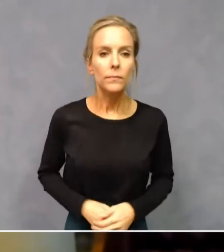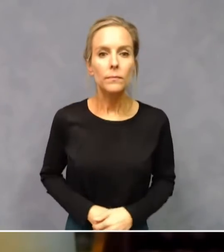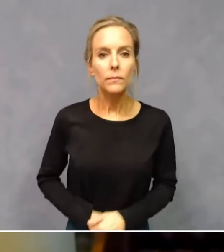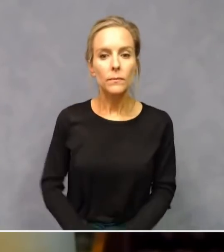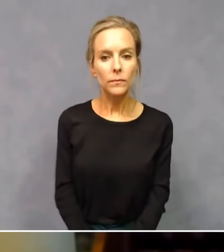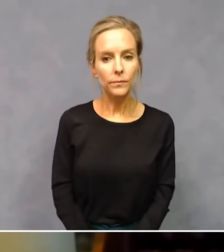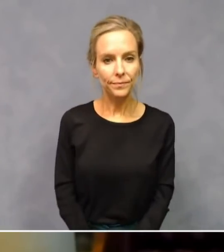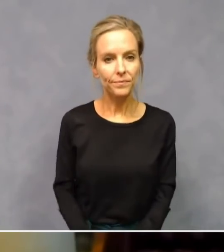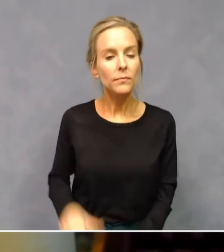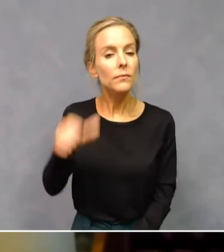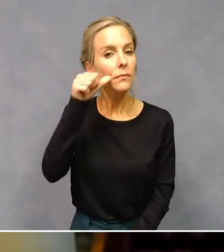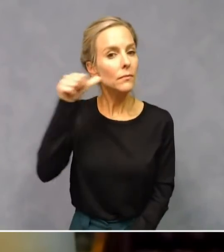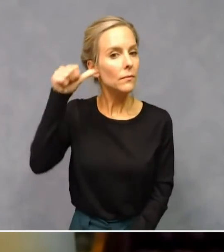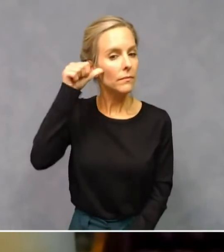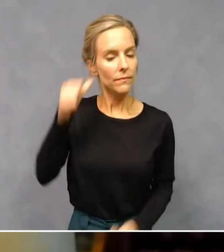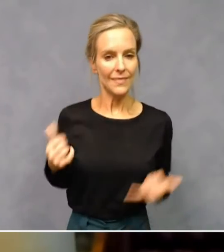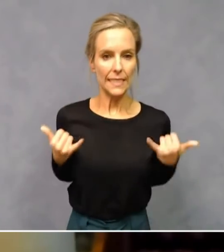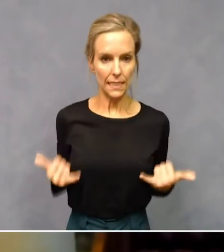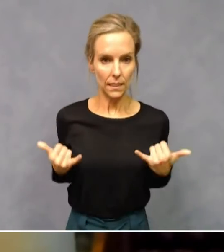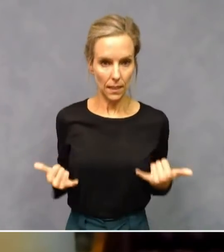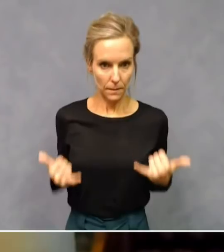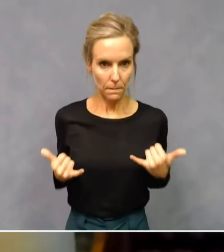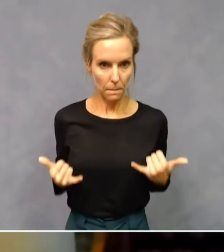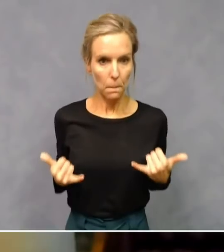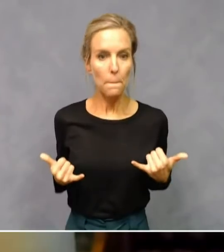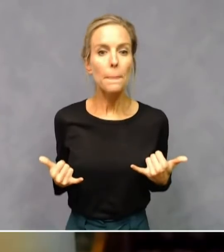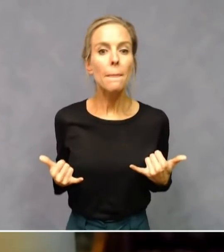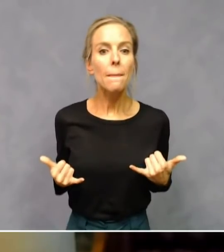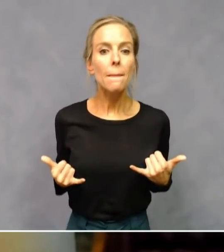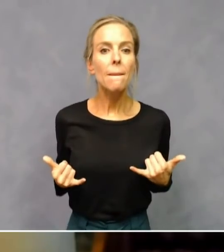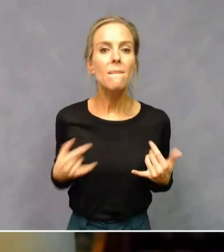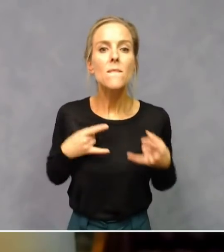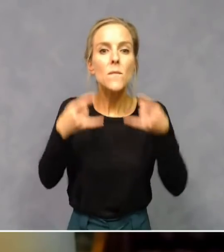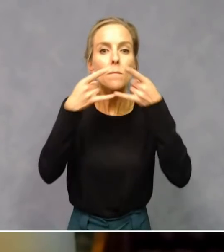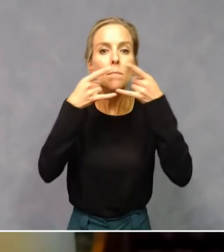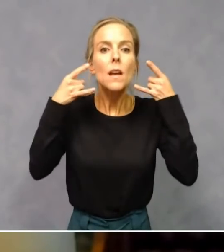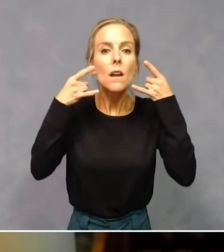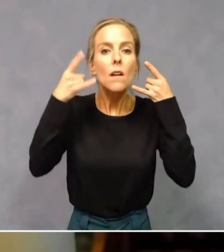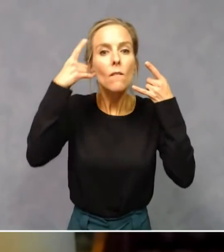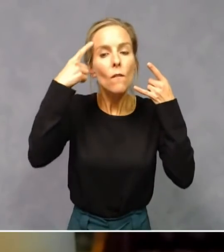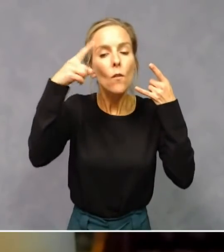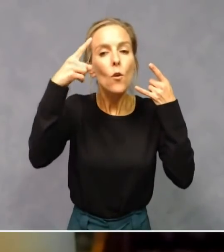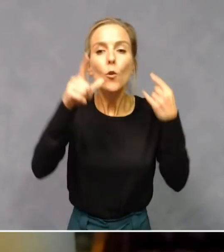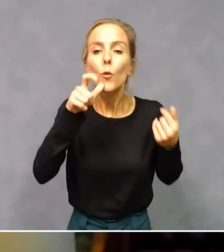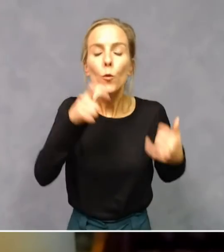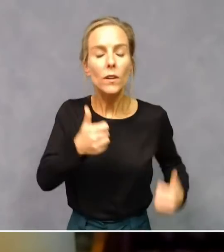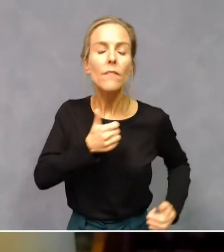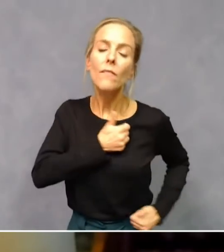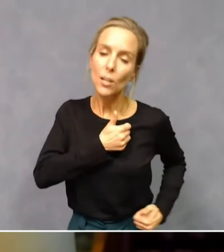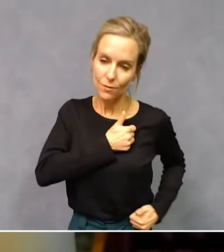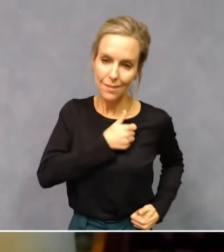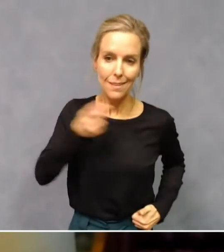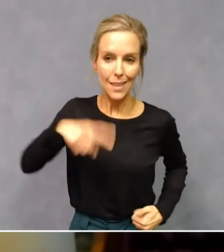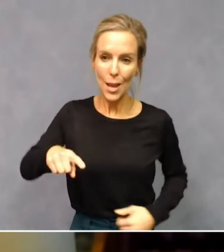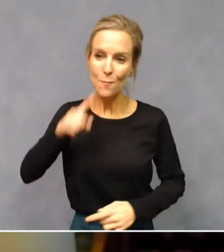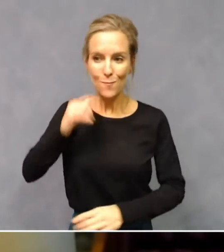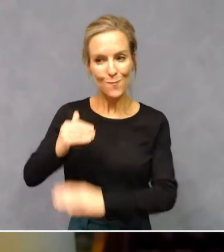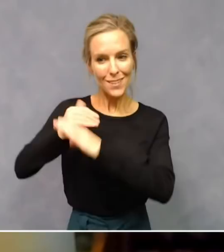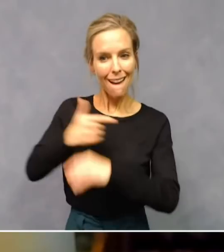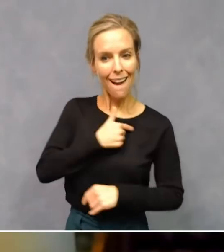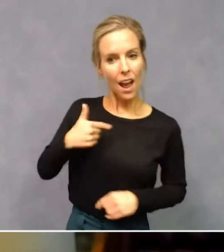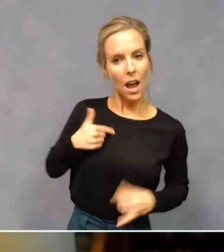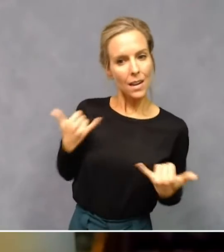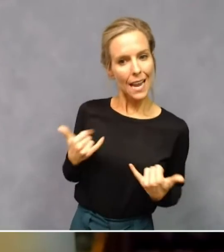Yesterday and today, I wear this mask for our veterans. They protected us. It's the least we can do to protect